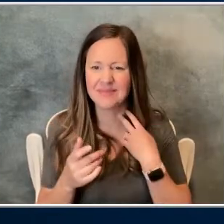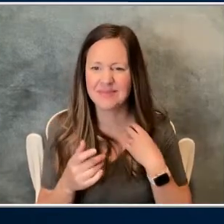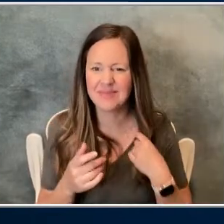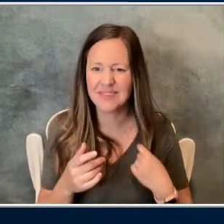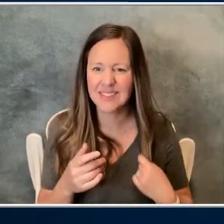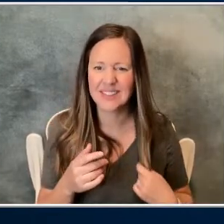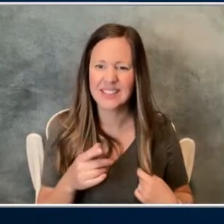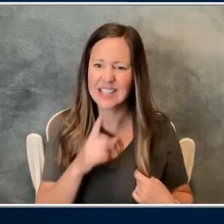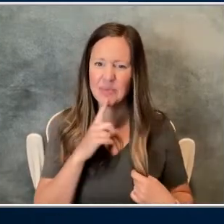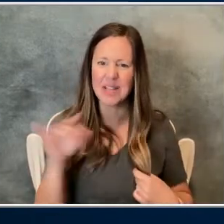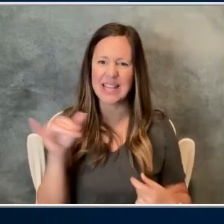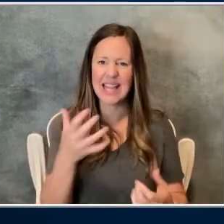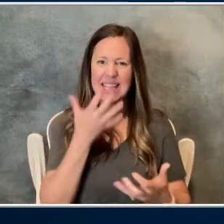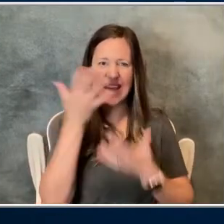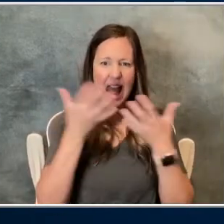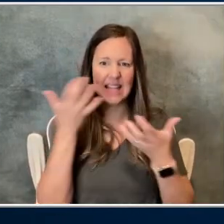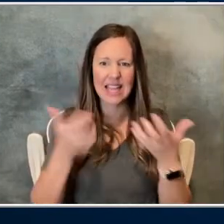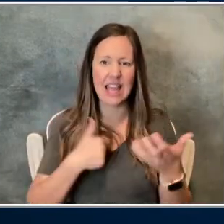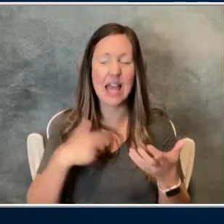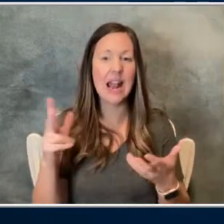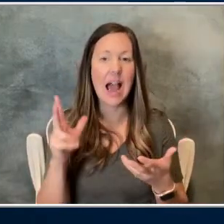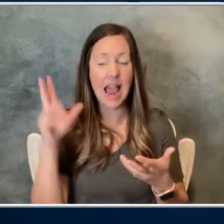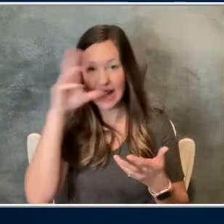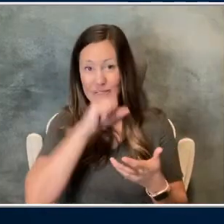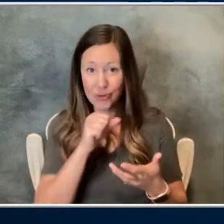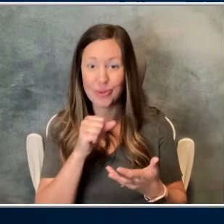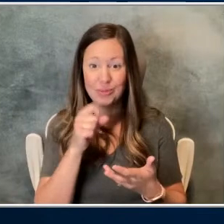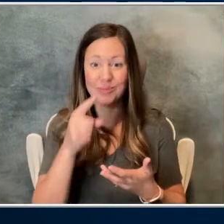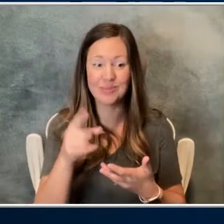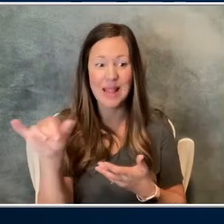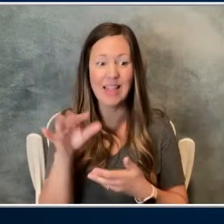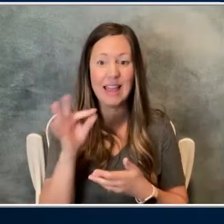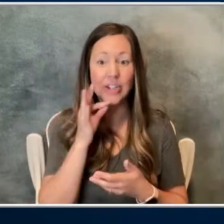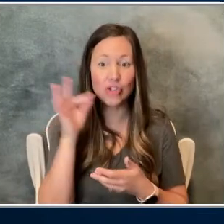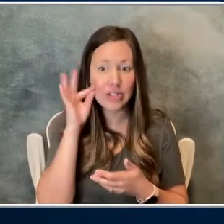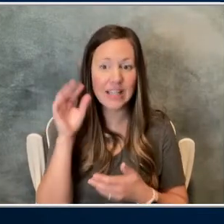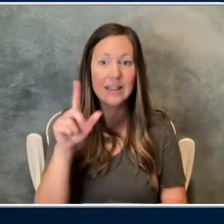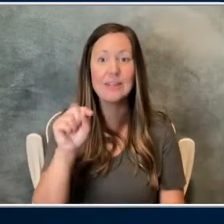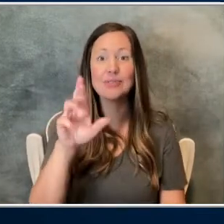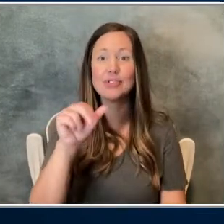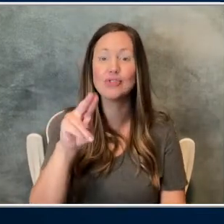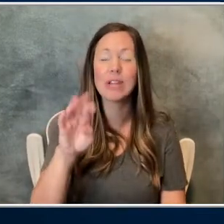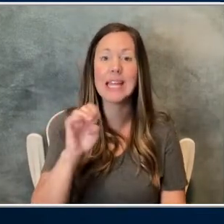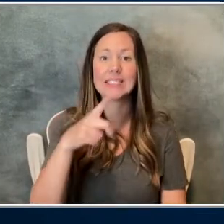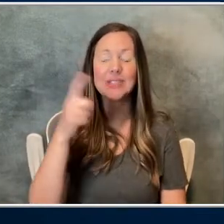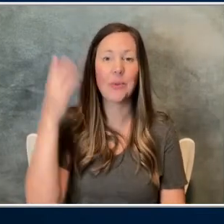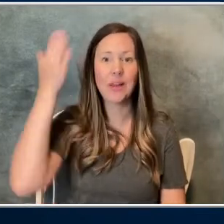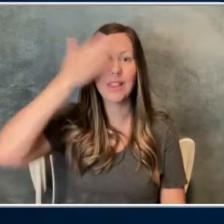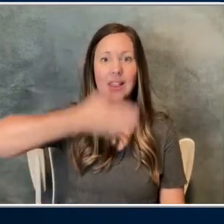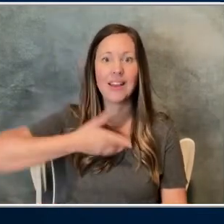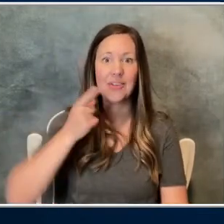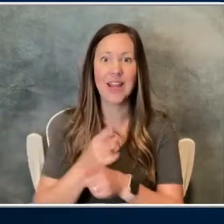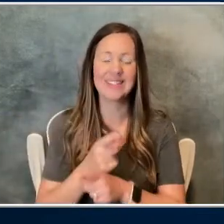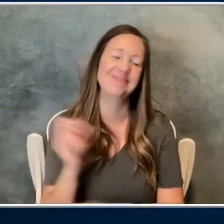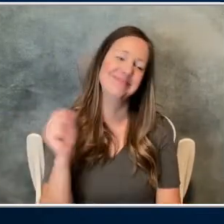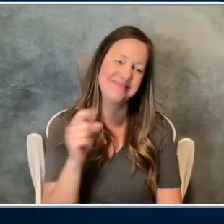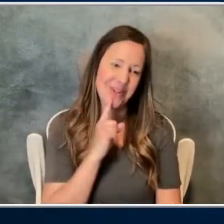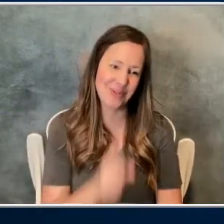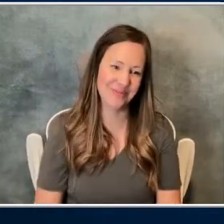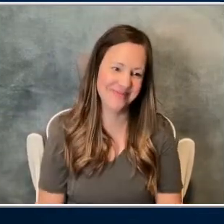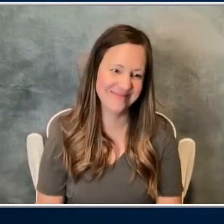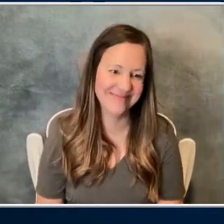frenzied yelling. Yeah, and I figured it was you were in a Chiefs trance, really. Yeah, it's what it is. It's true. And come game